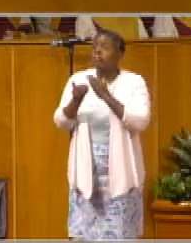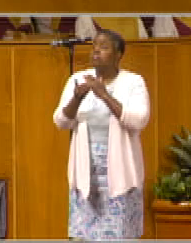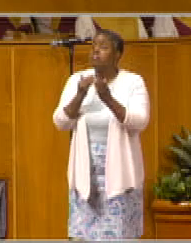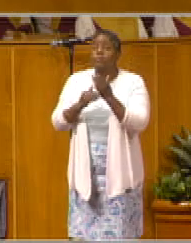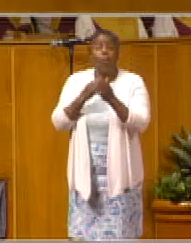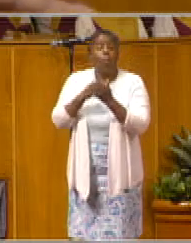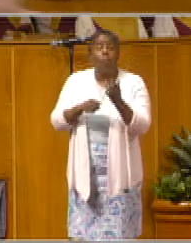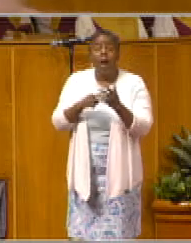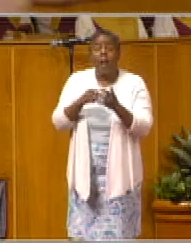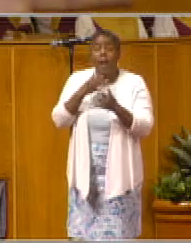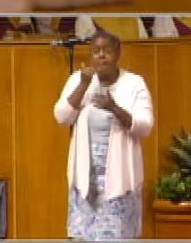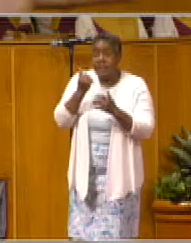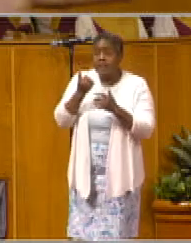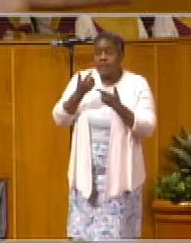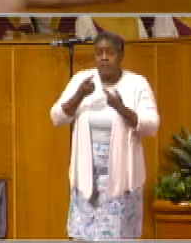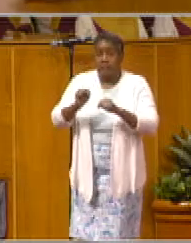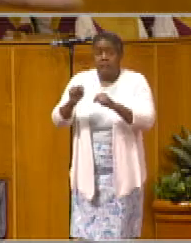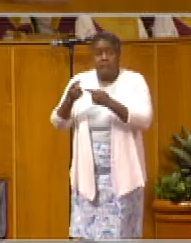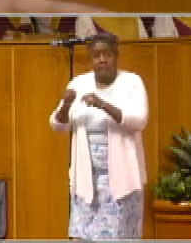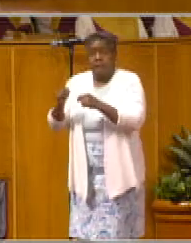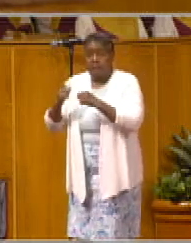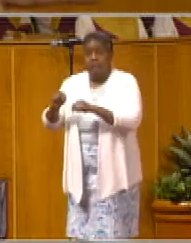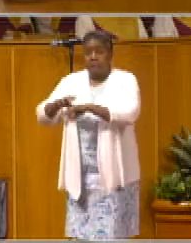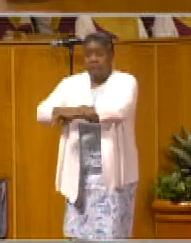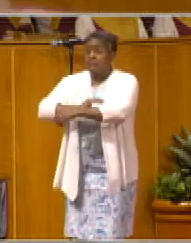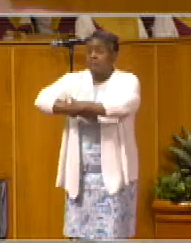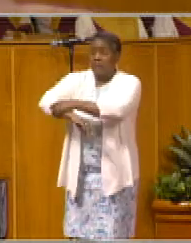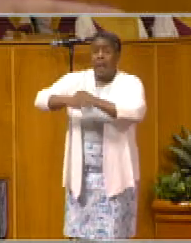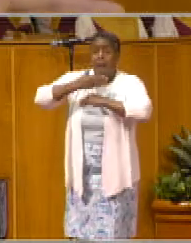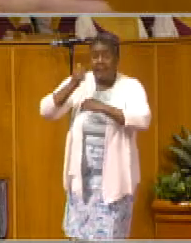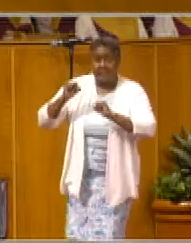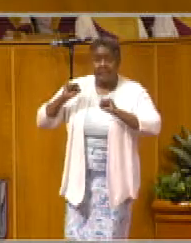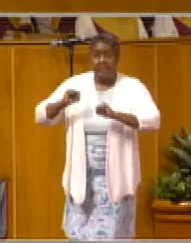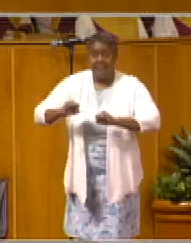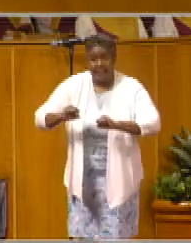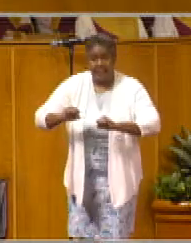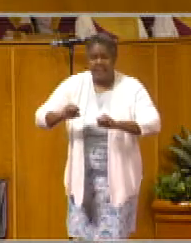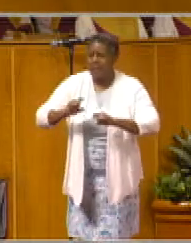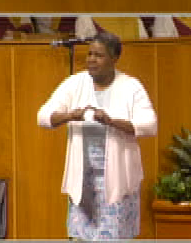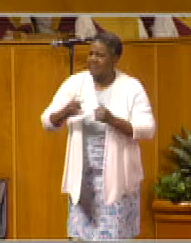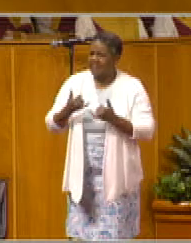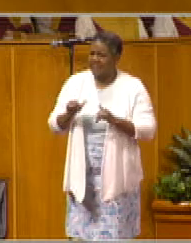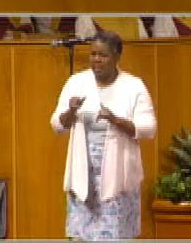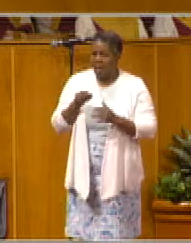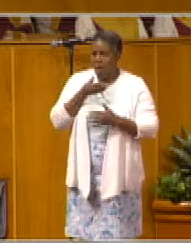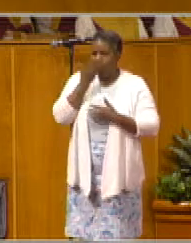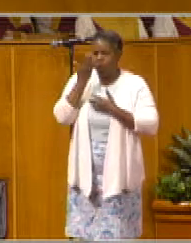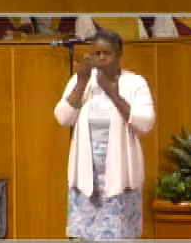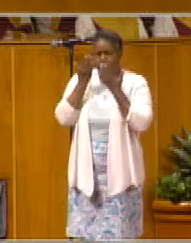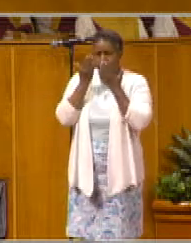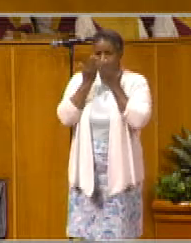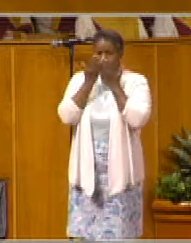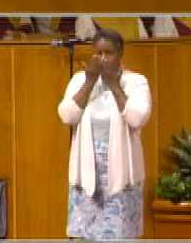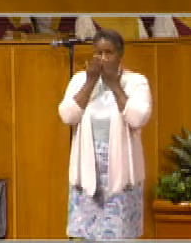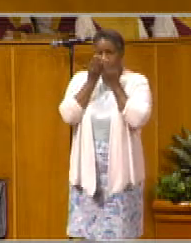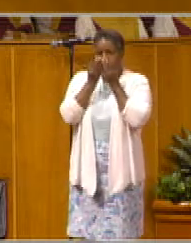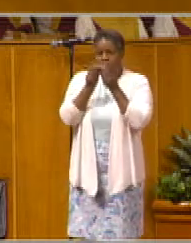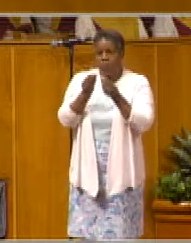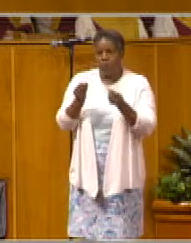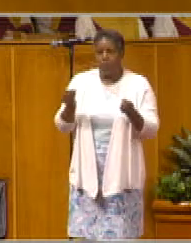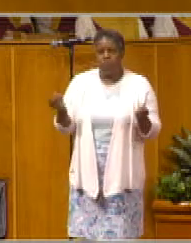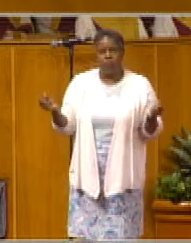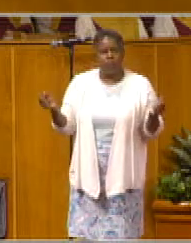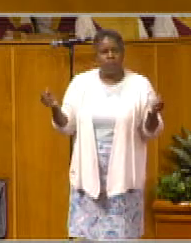our best efforts, things fall apart. It's hard to receive that word